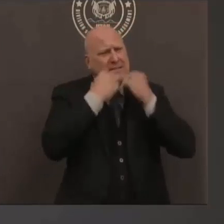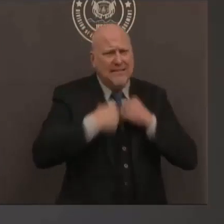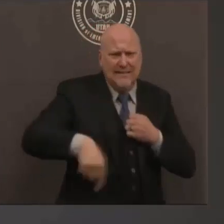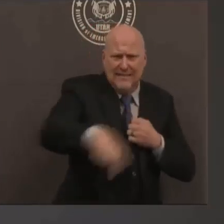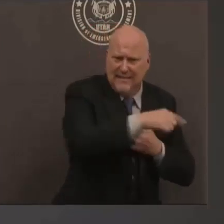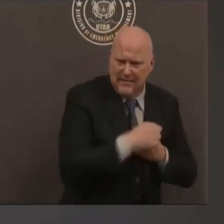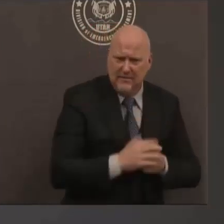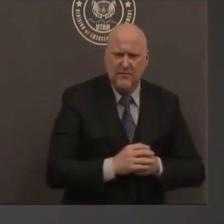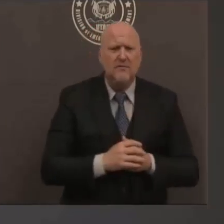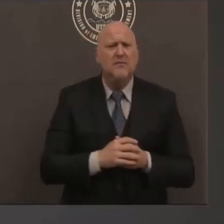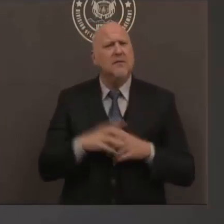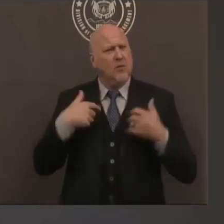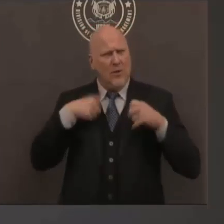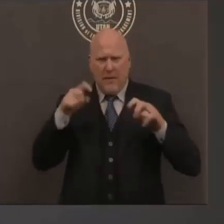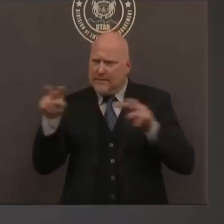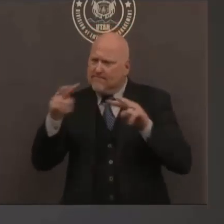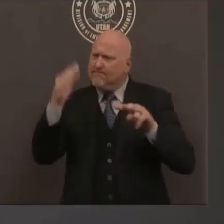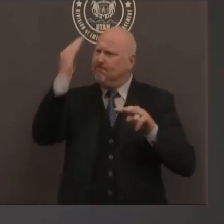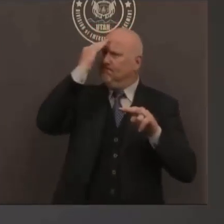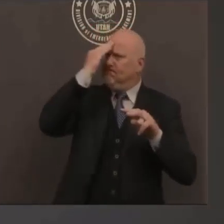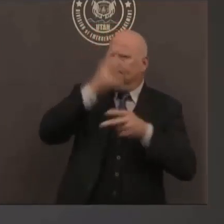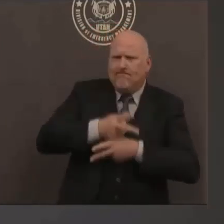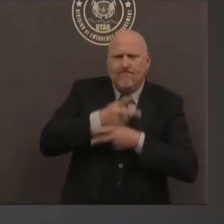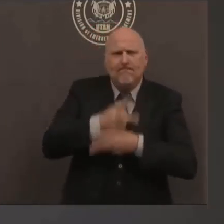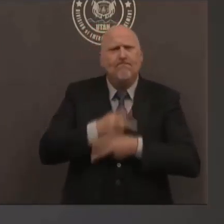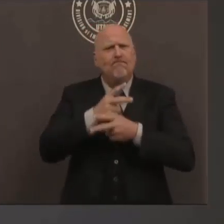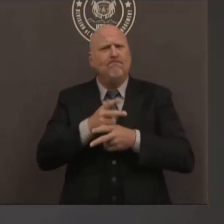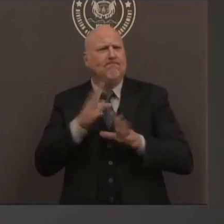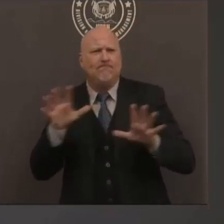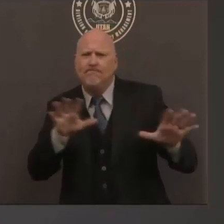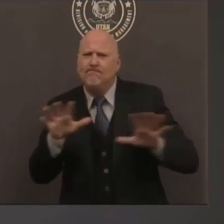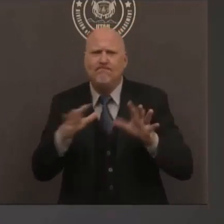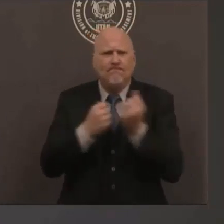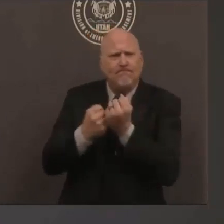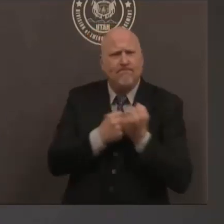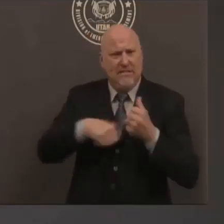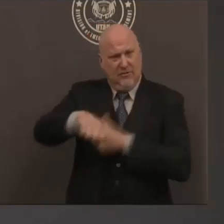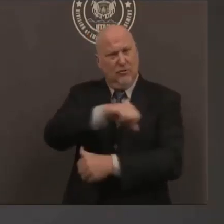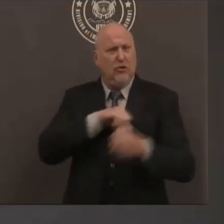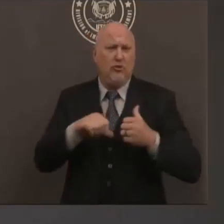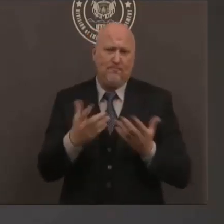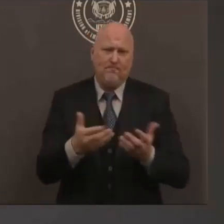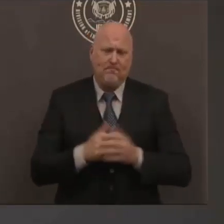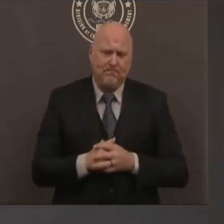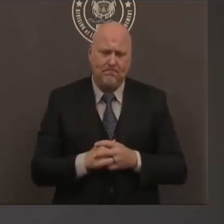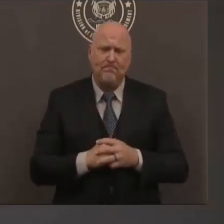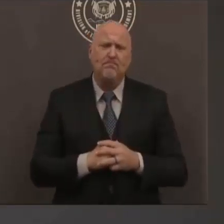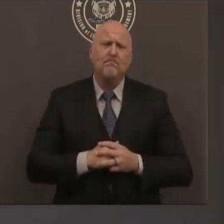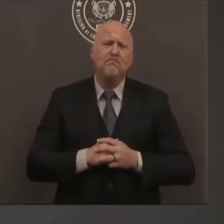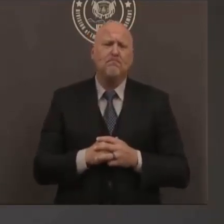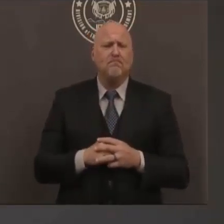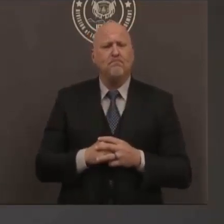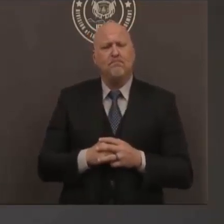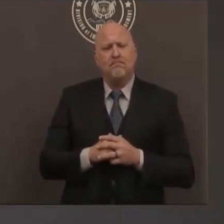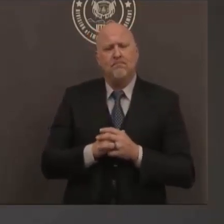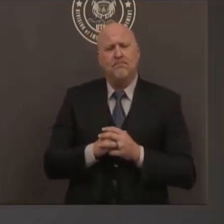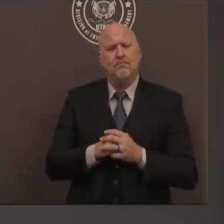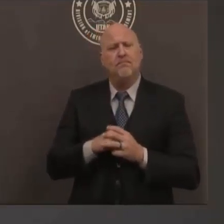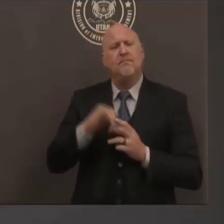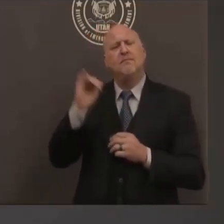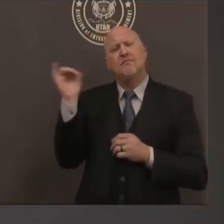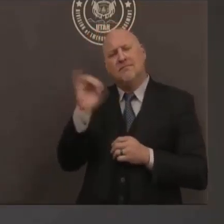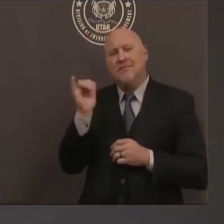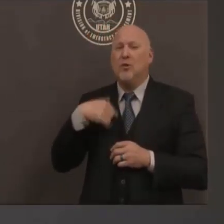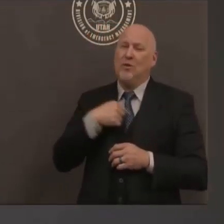careful. We also should have a heightened level of common sense and personal responsibility.